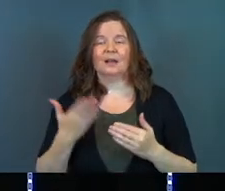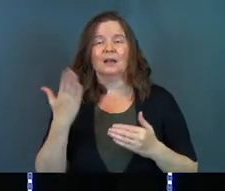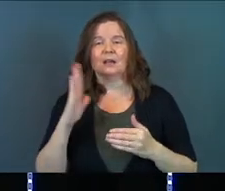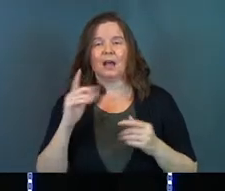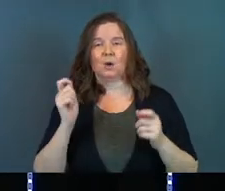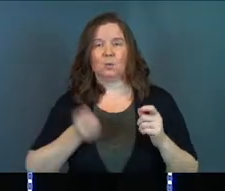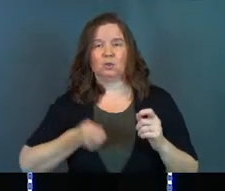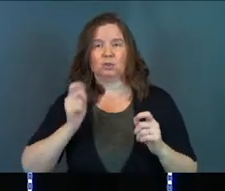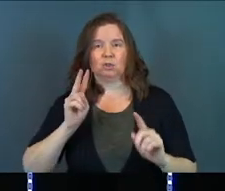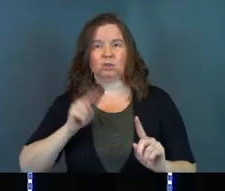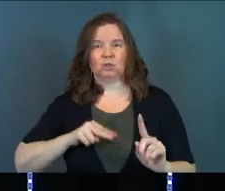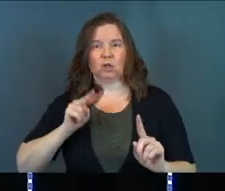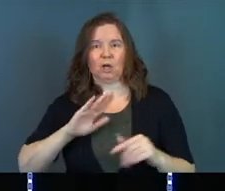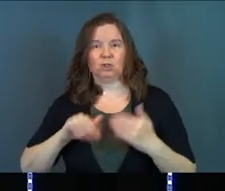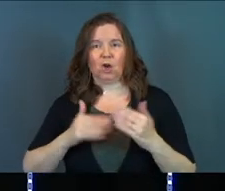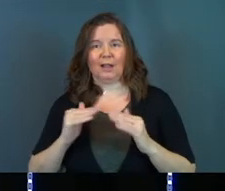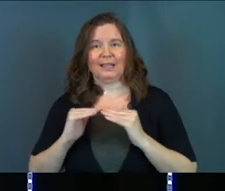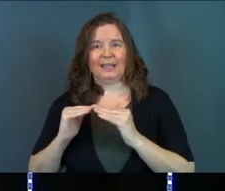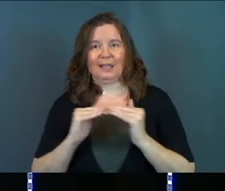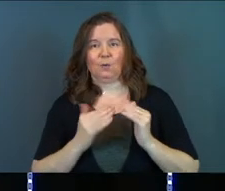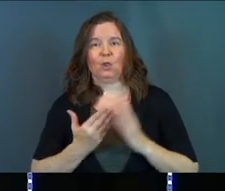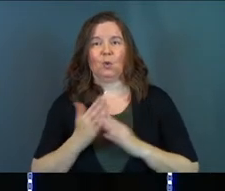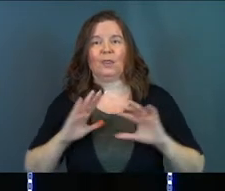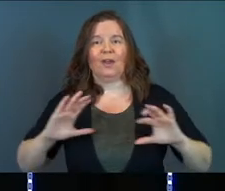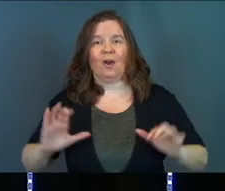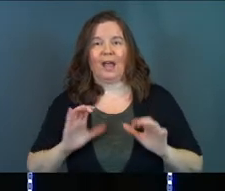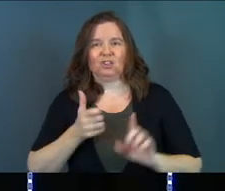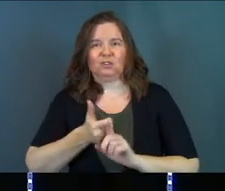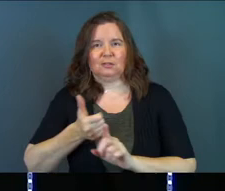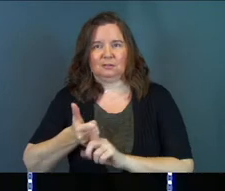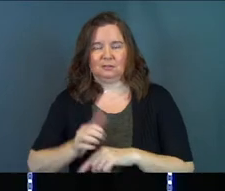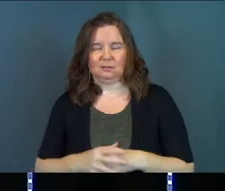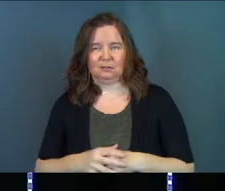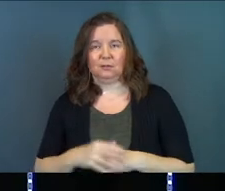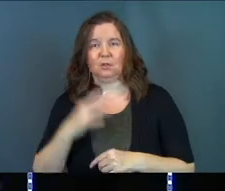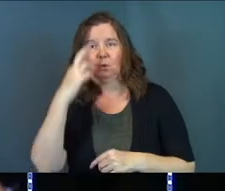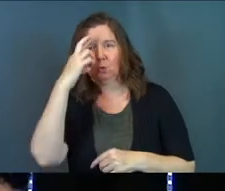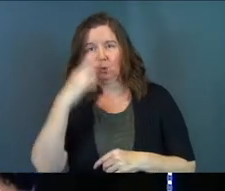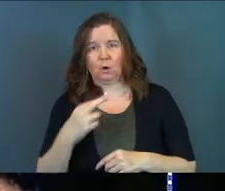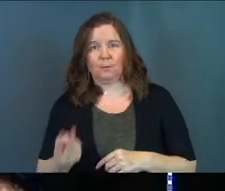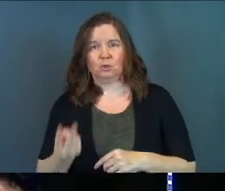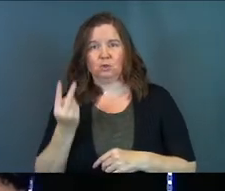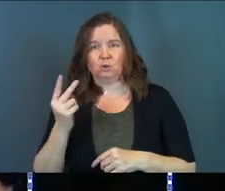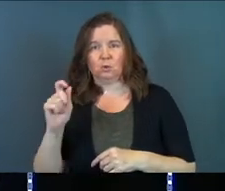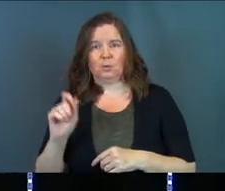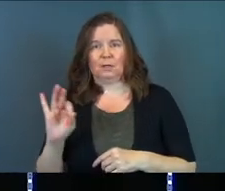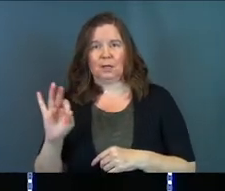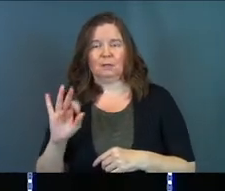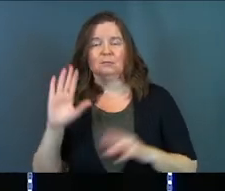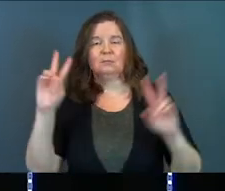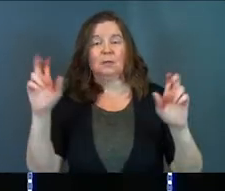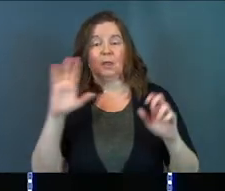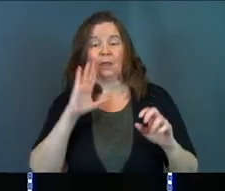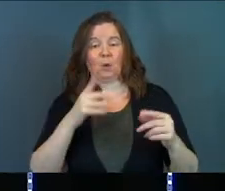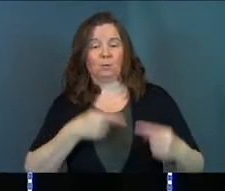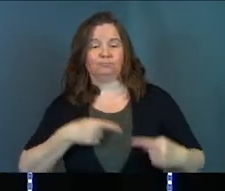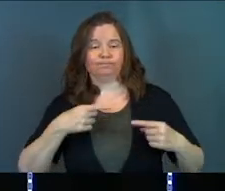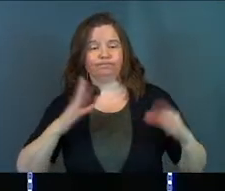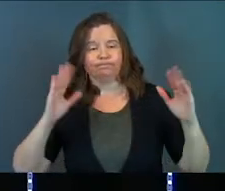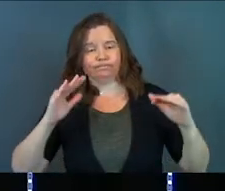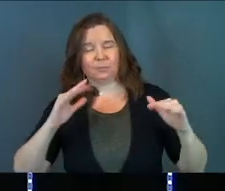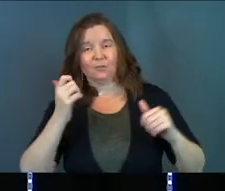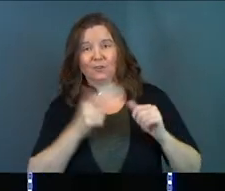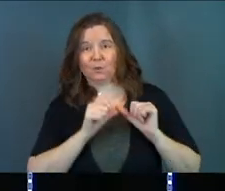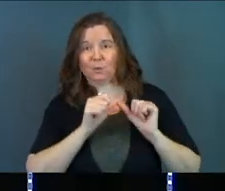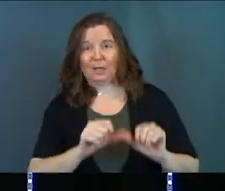will judge all equally by their actions. This is Romans 2:9. It says, there will be trouble and calamity for everyone who keeps on doing what